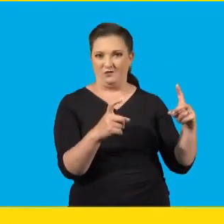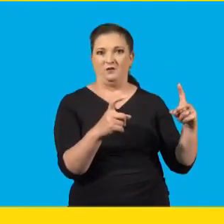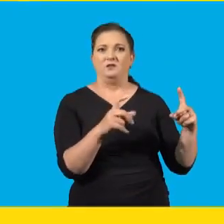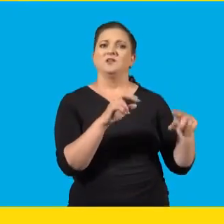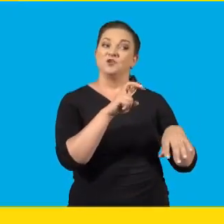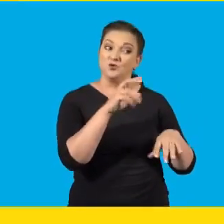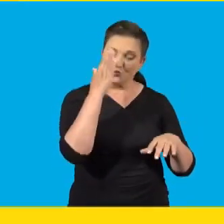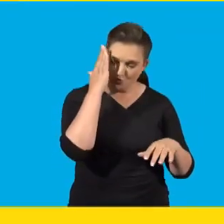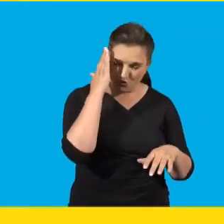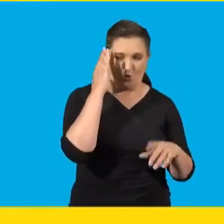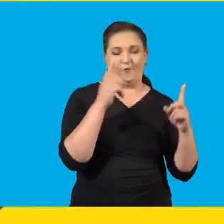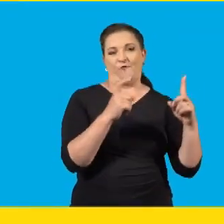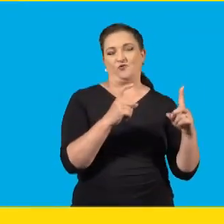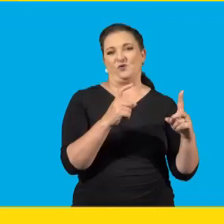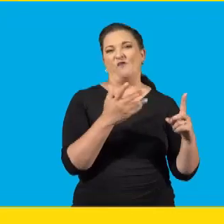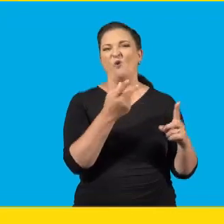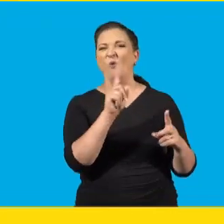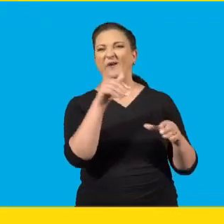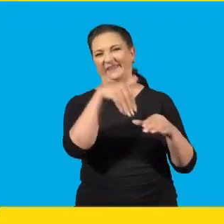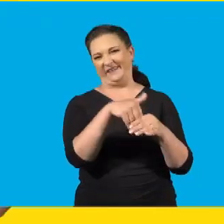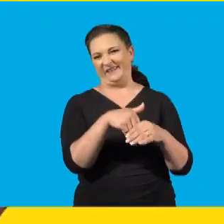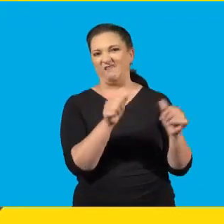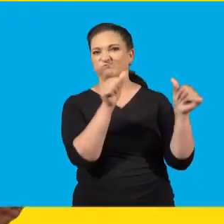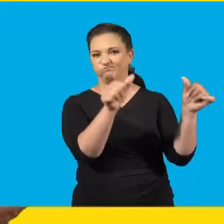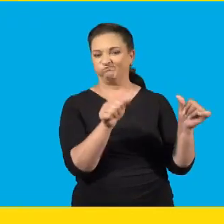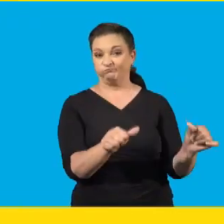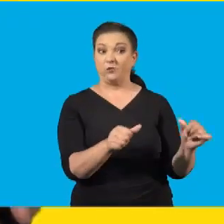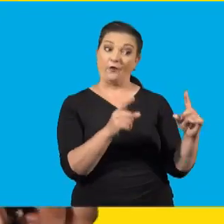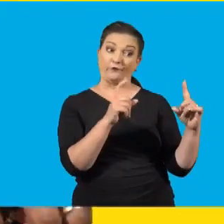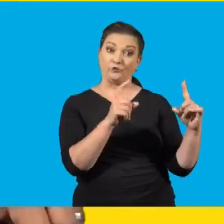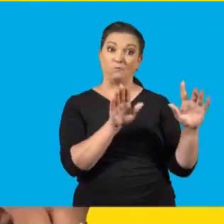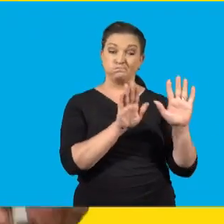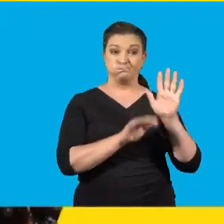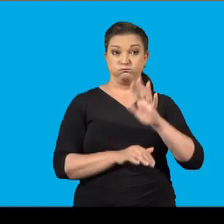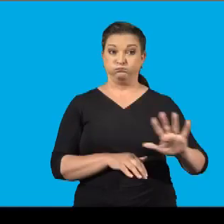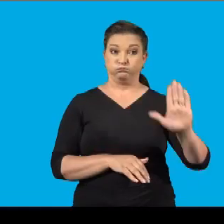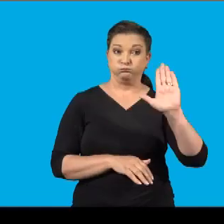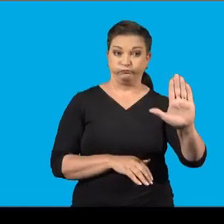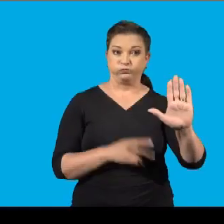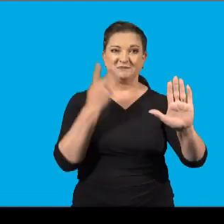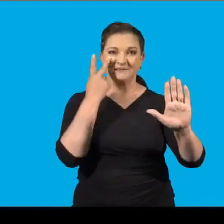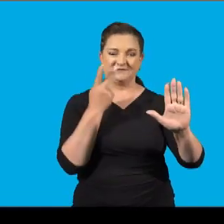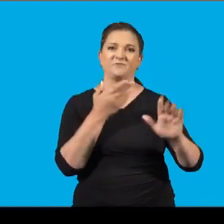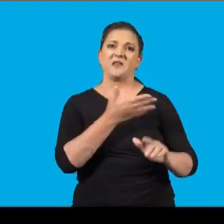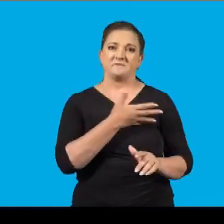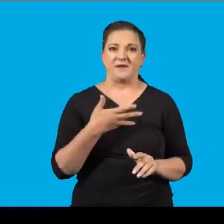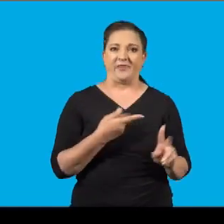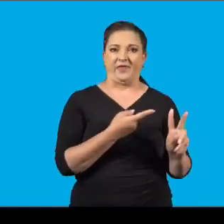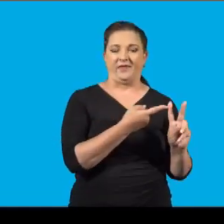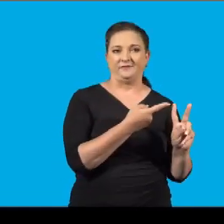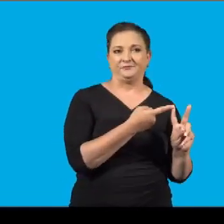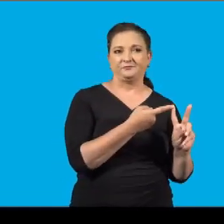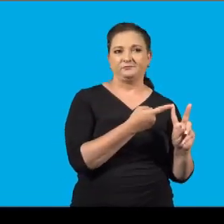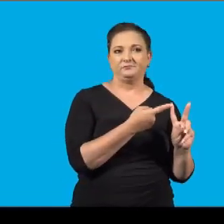know exactly what the photograph is about. So, this is the photograph. You can see this is the